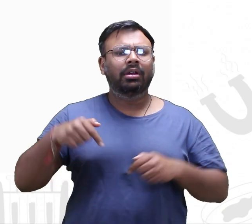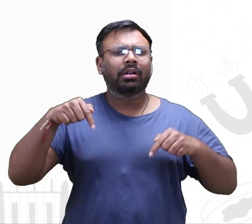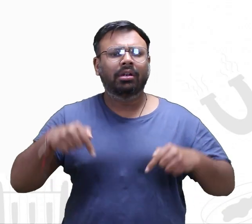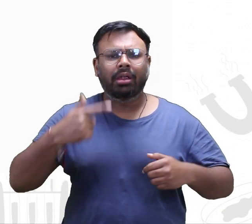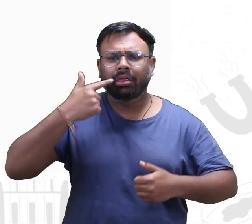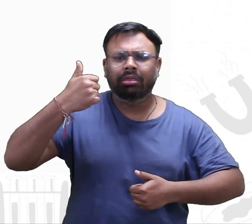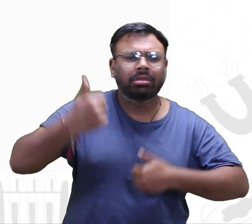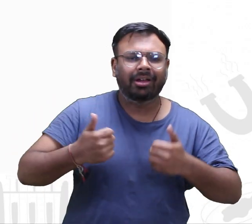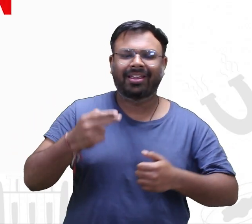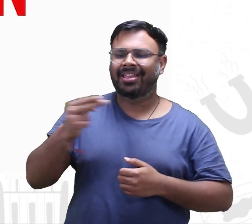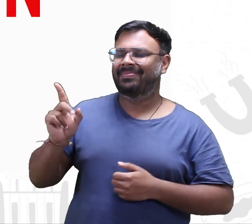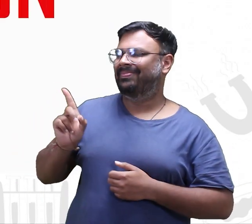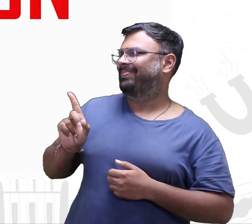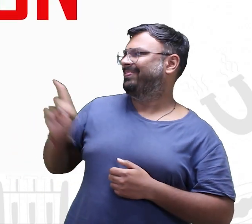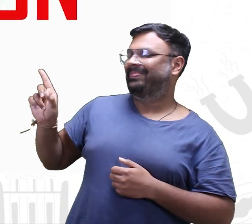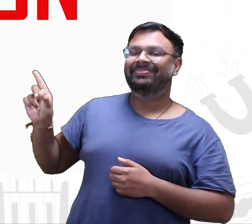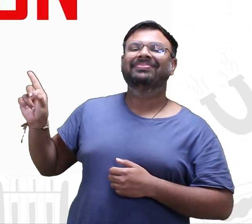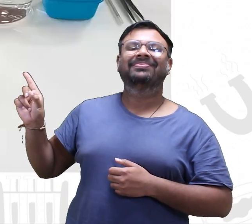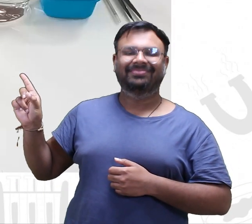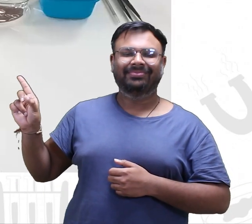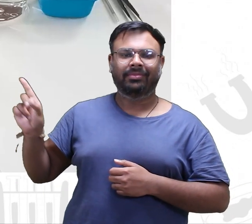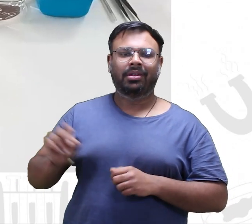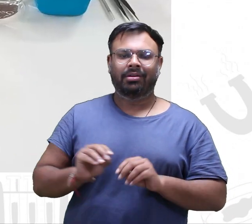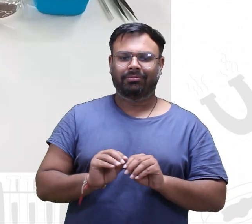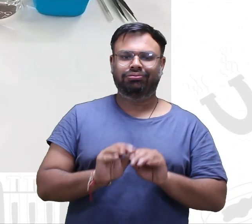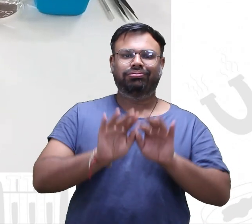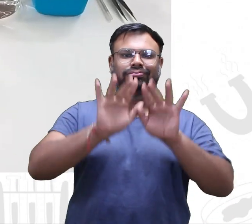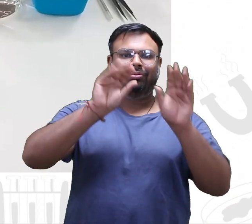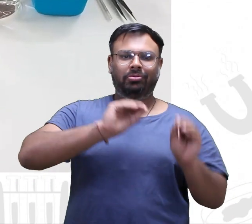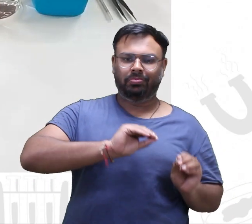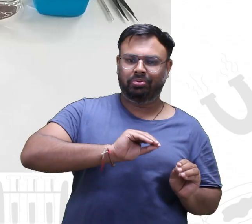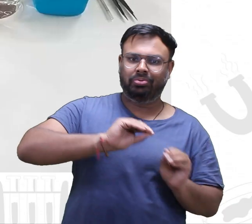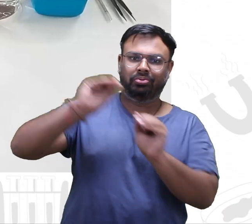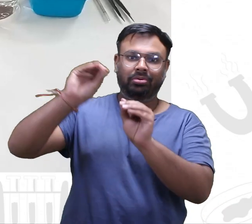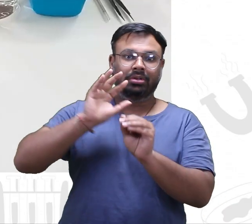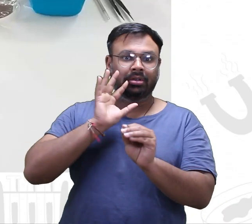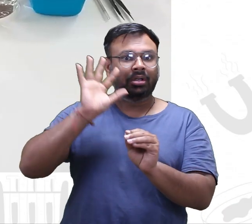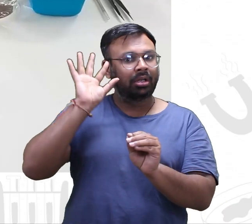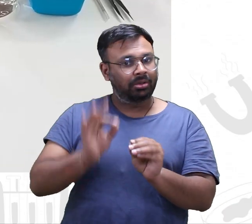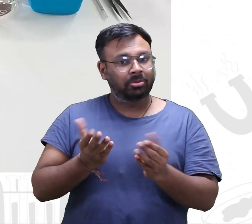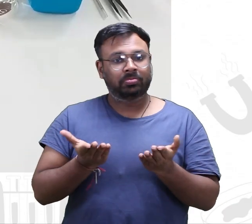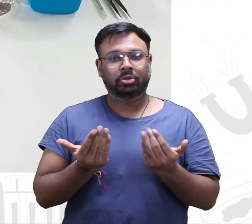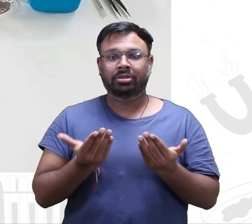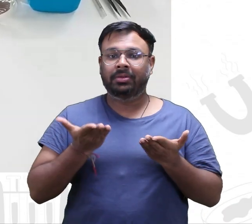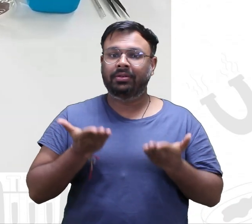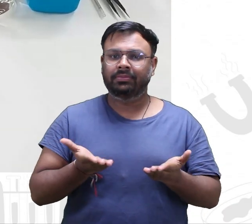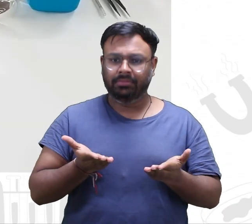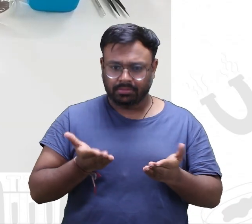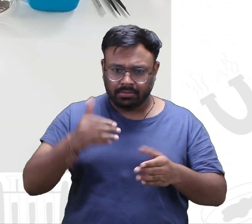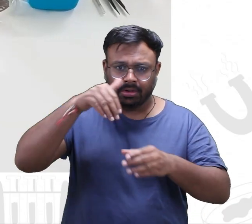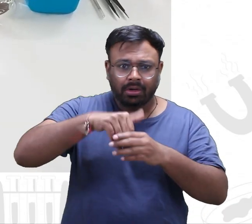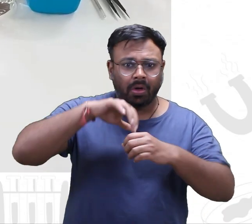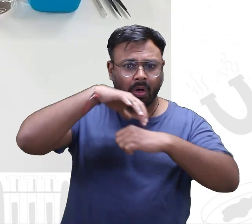Now we will perform an experiment on convection. It is a mode of heat transfer by actual movement of the particles of